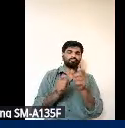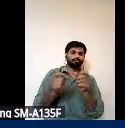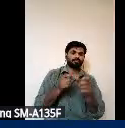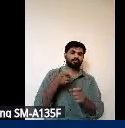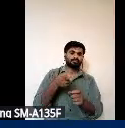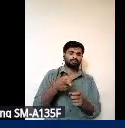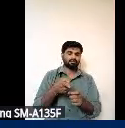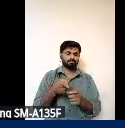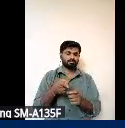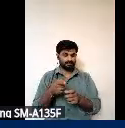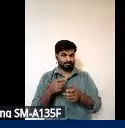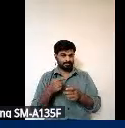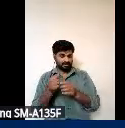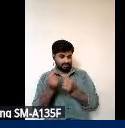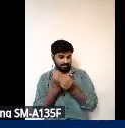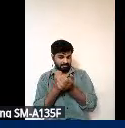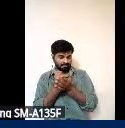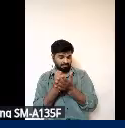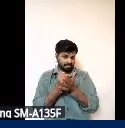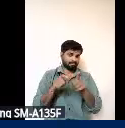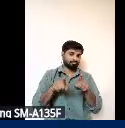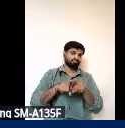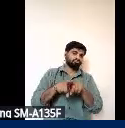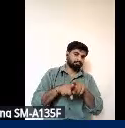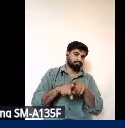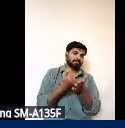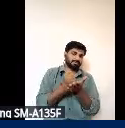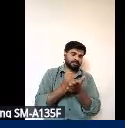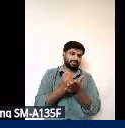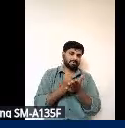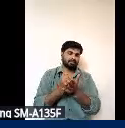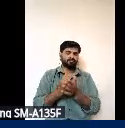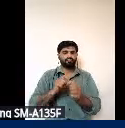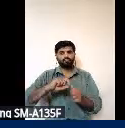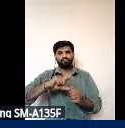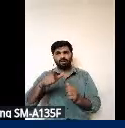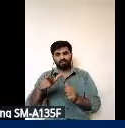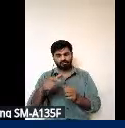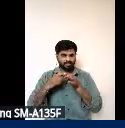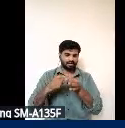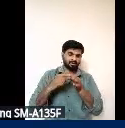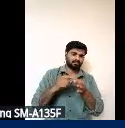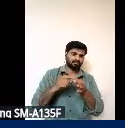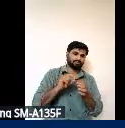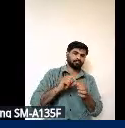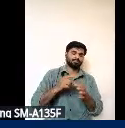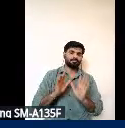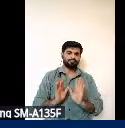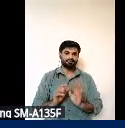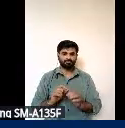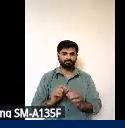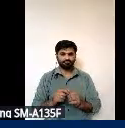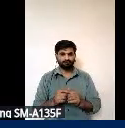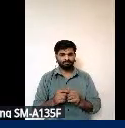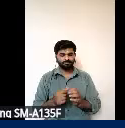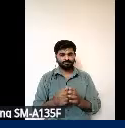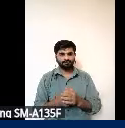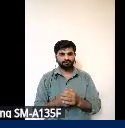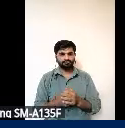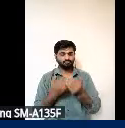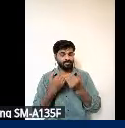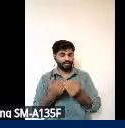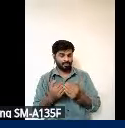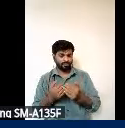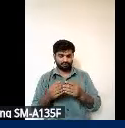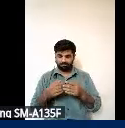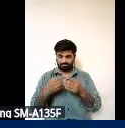every individual is counted, every individual is asked a question. Theoretically, I mean, not every individual is